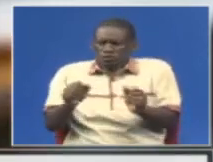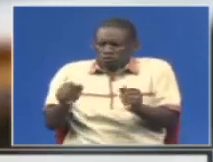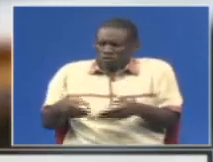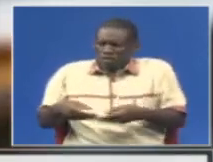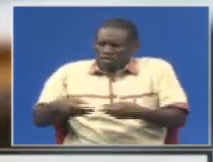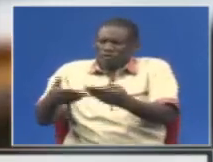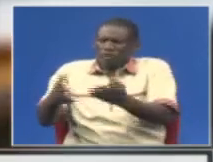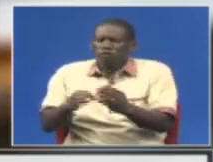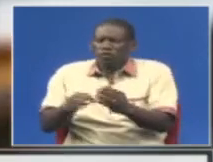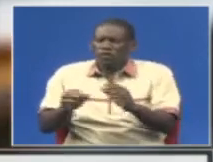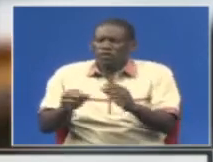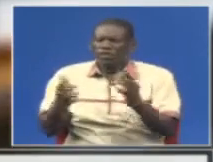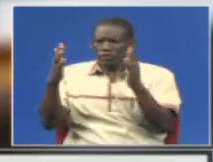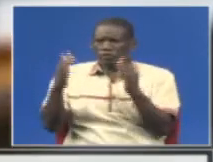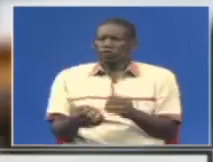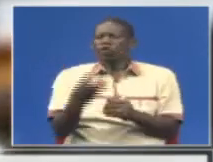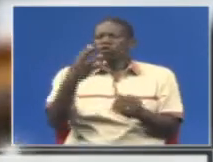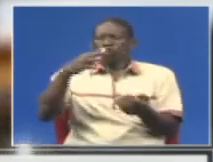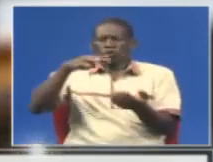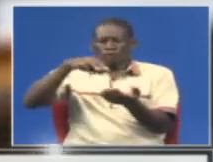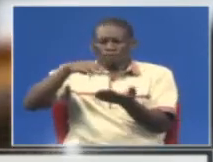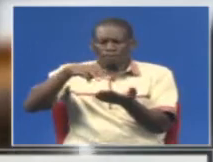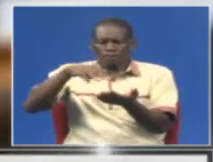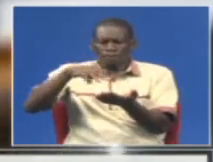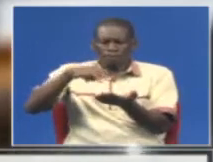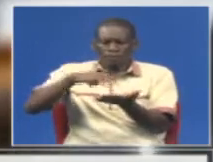for the event, a total of